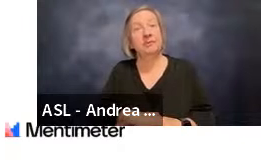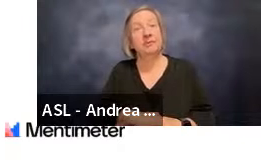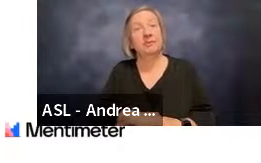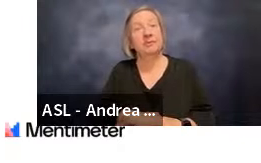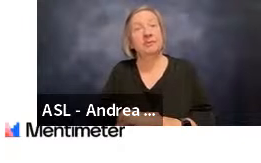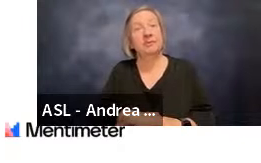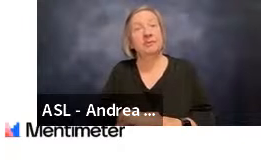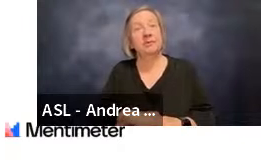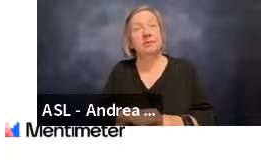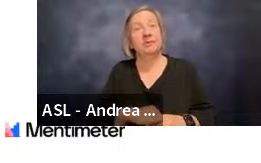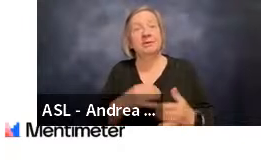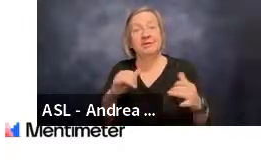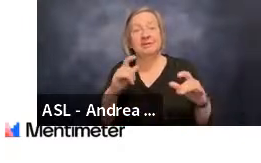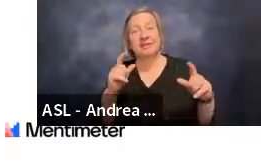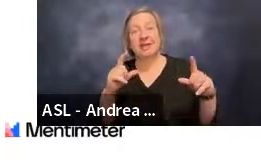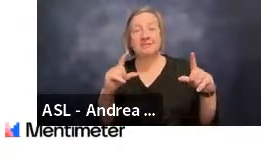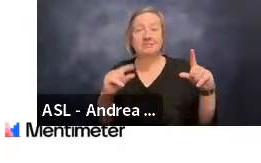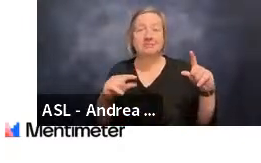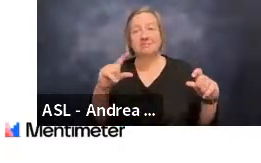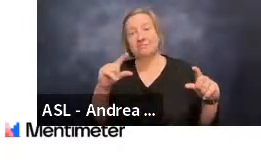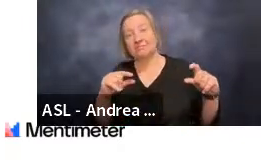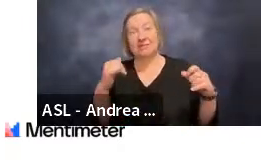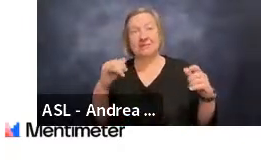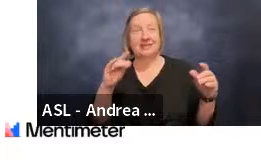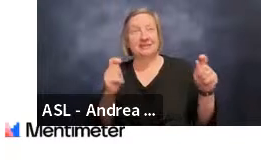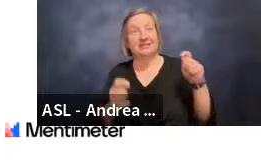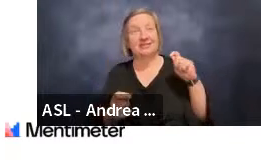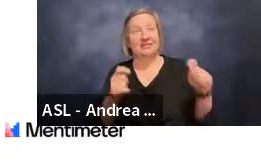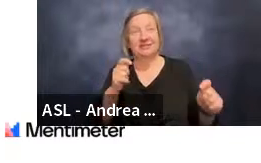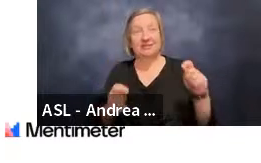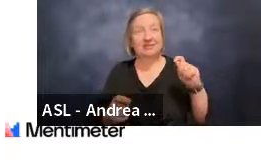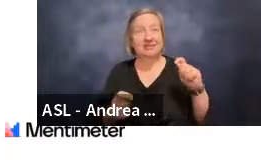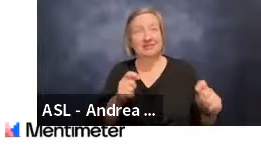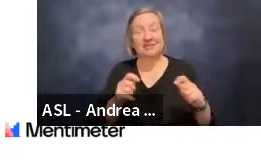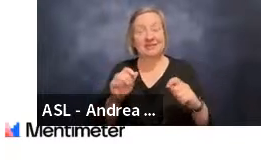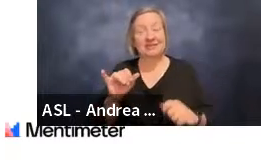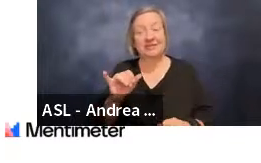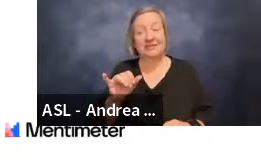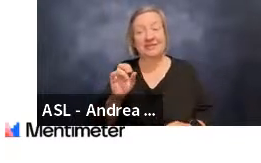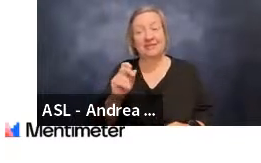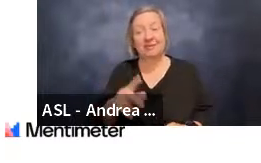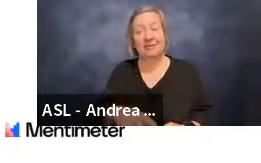Okay, now we're still moving, input's still happening. Okay,